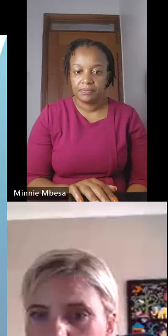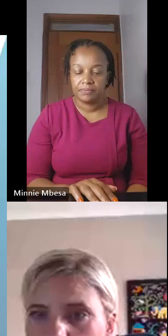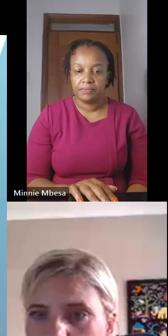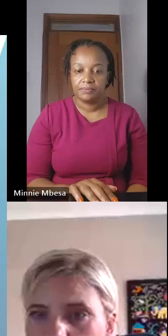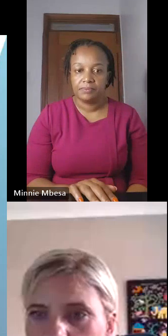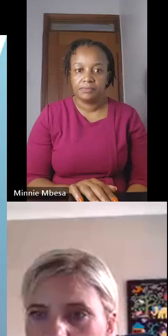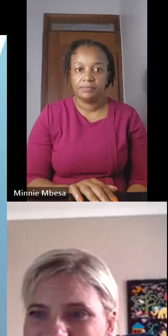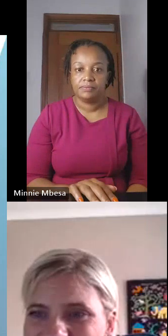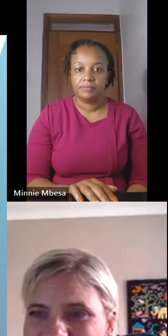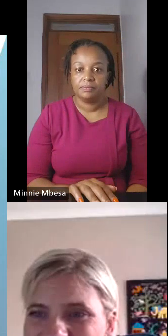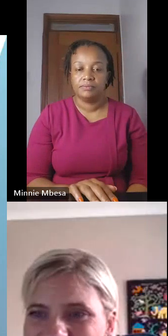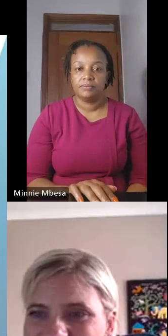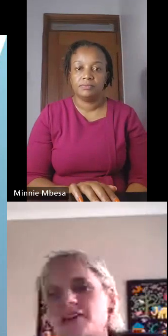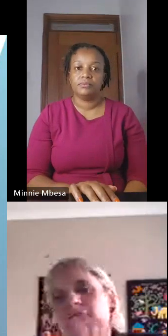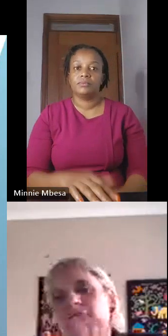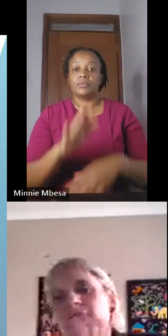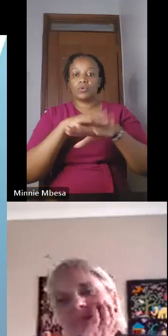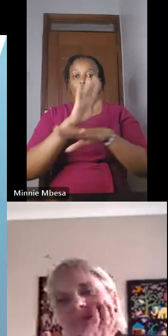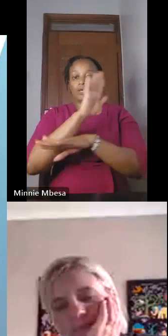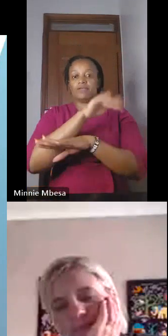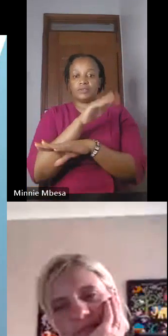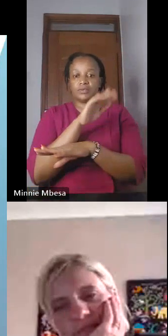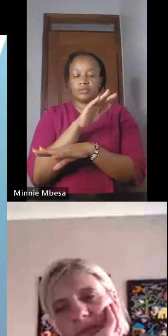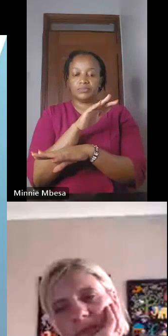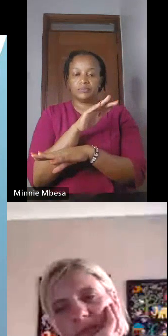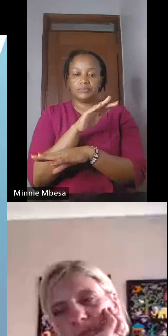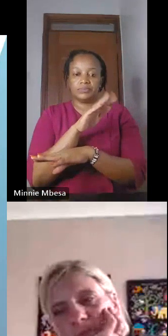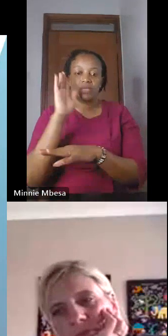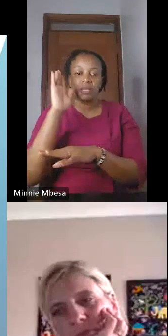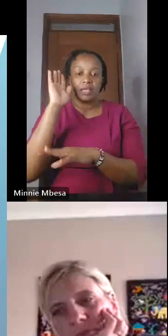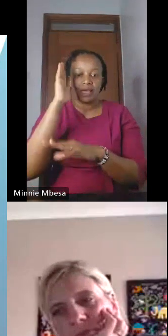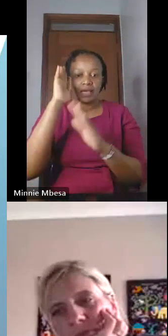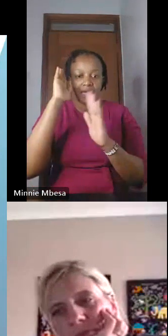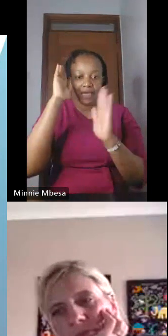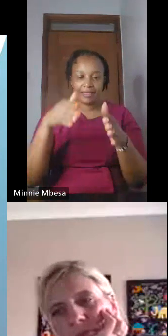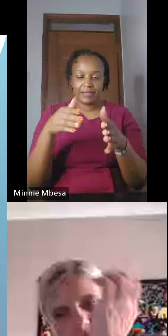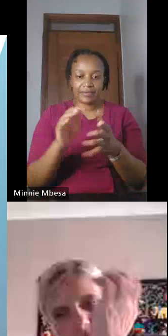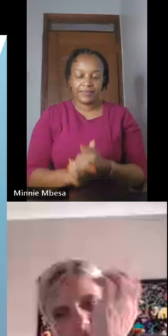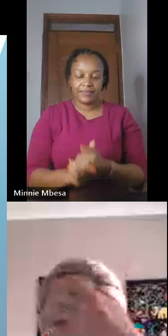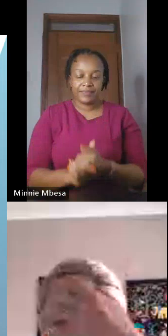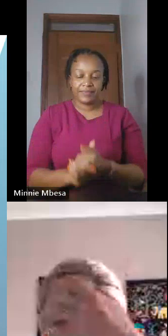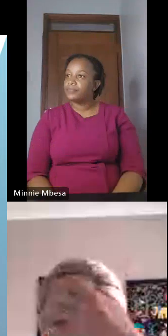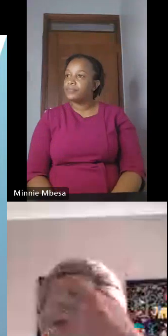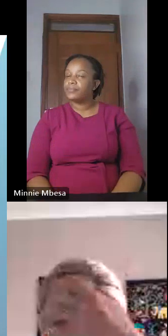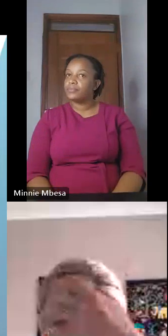Hi, good afternoon. Hi, Jennifer. From Nigeria.